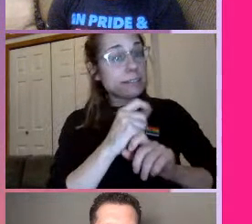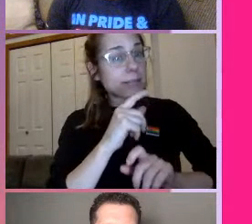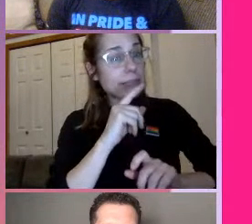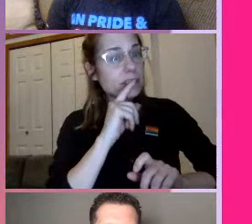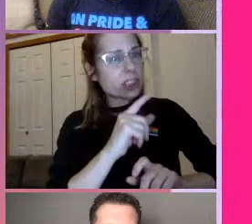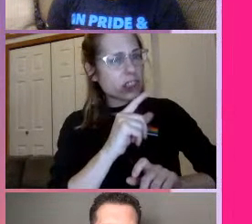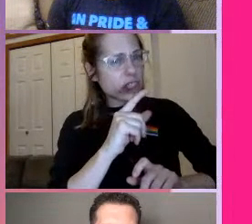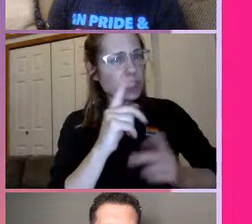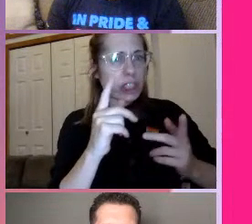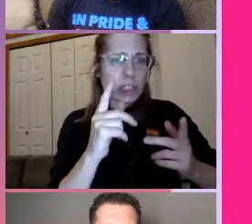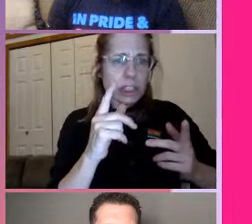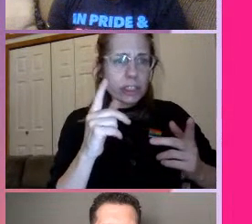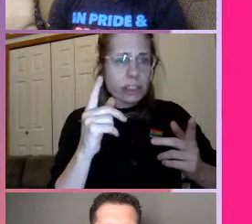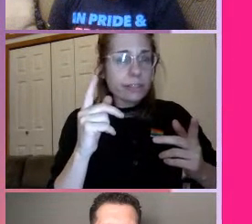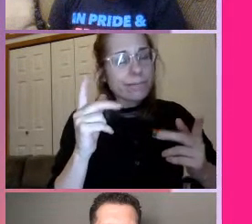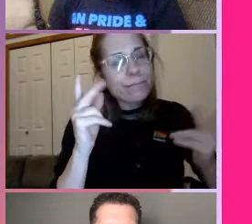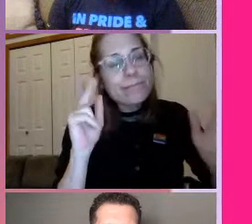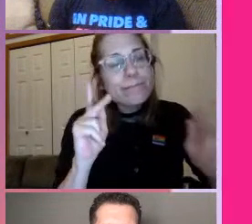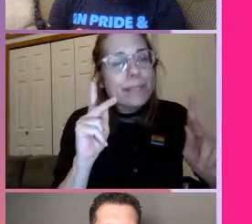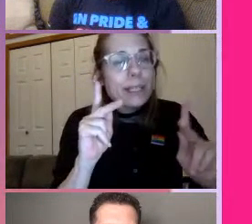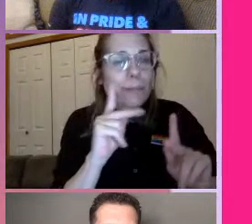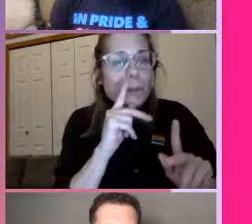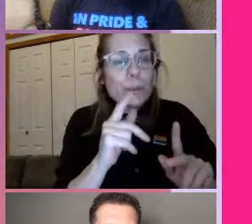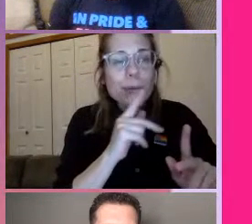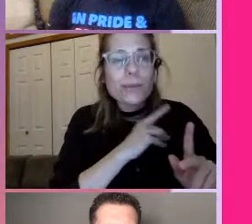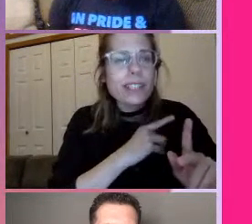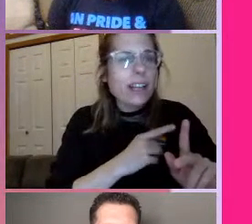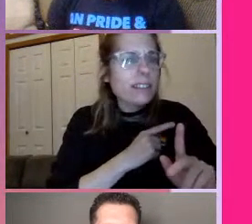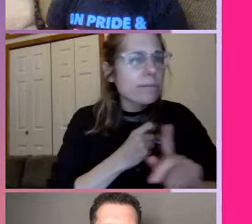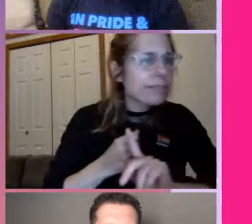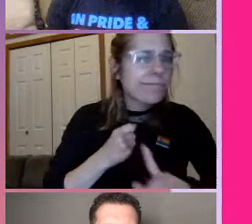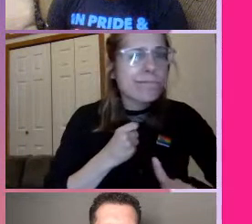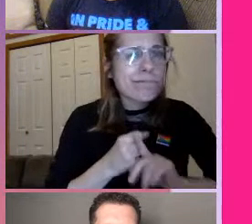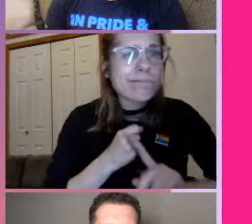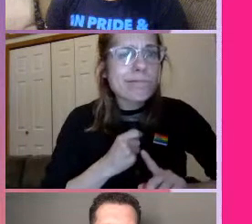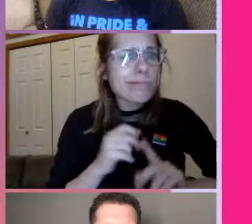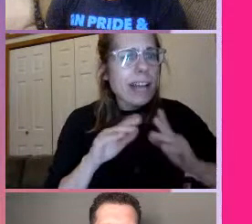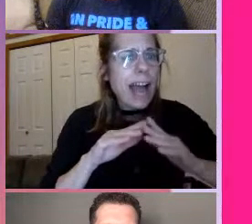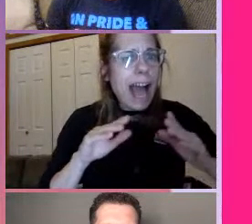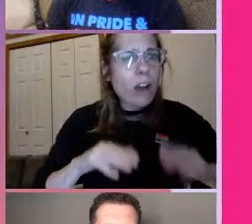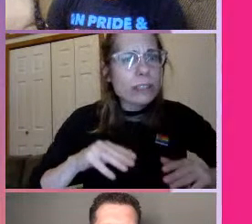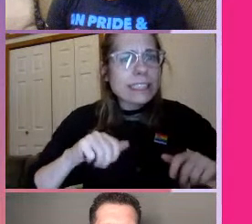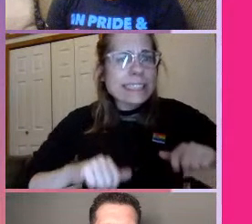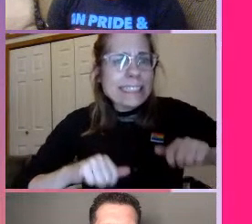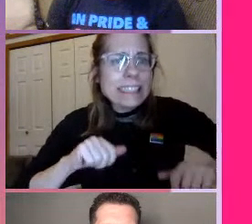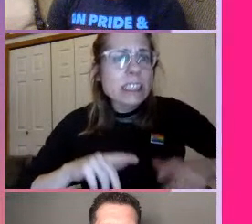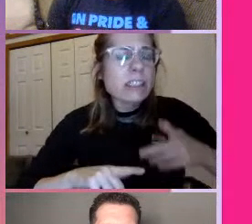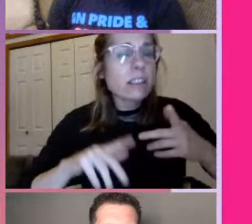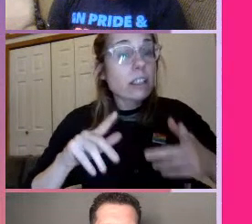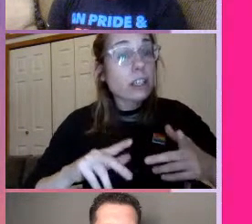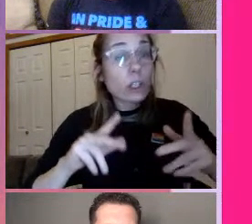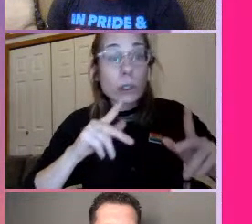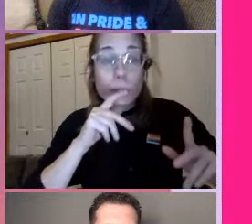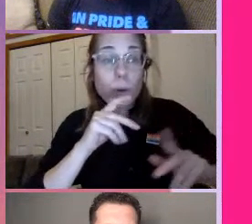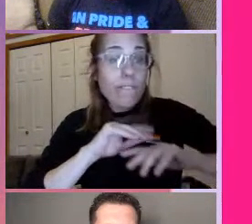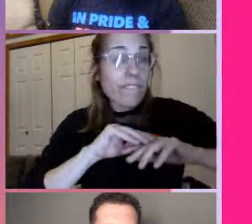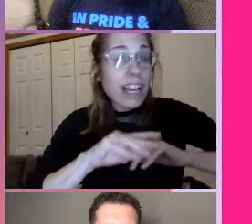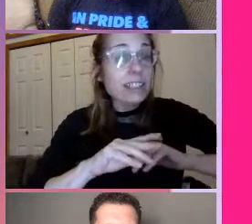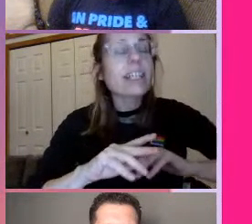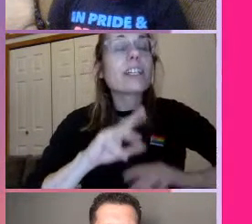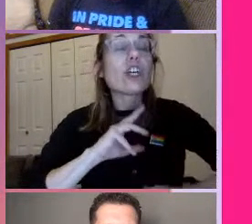housing insecurity are oftentimes trans folks of color. Someone also mentioned the conservative attack on trans